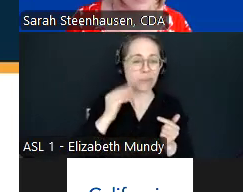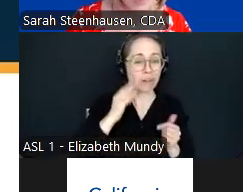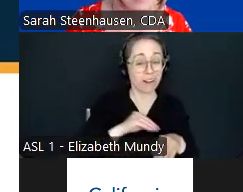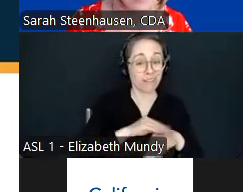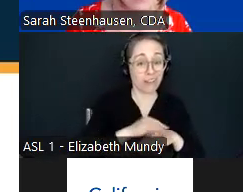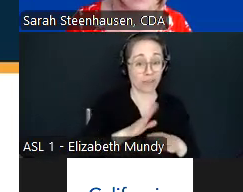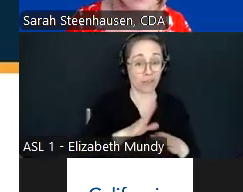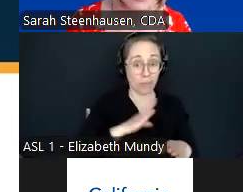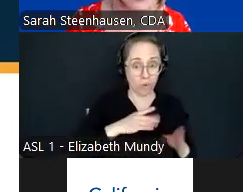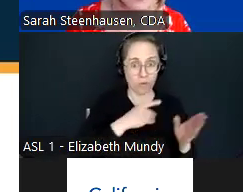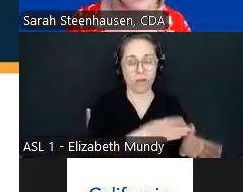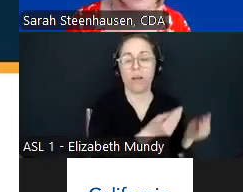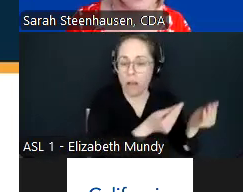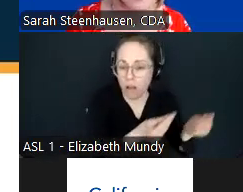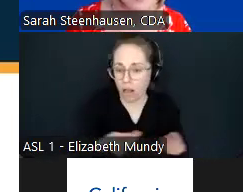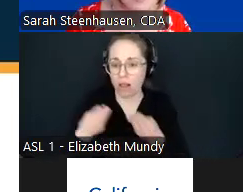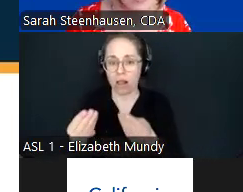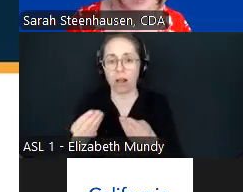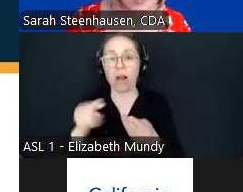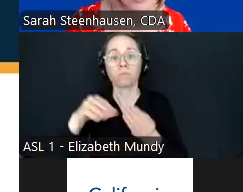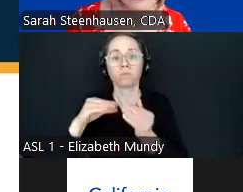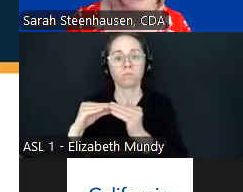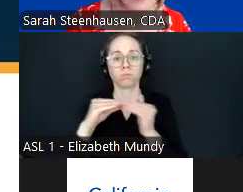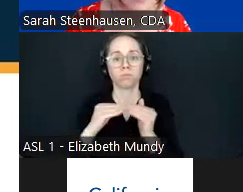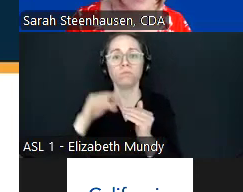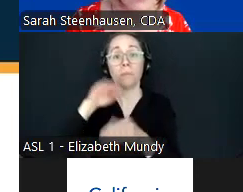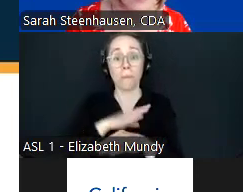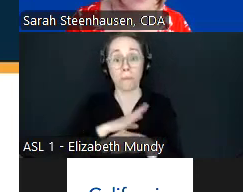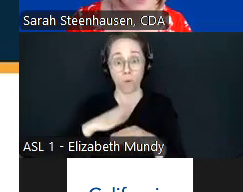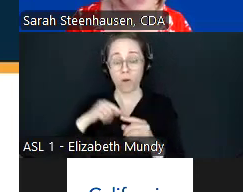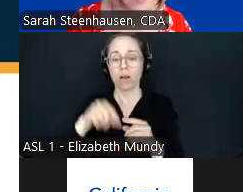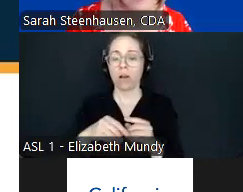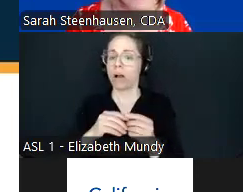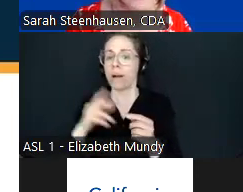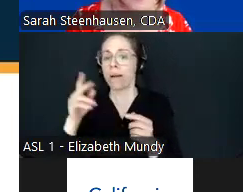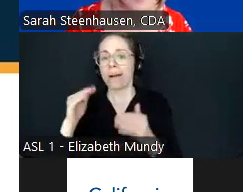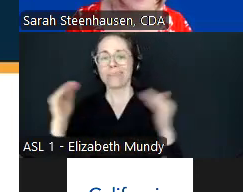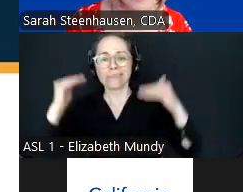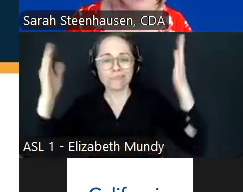of the high-level issues, considerations, policy